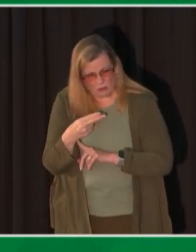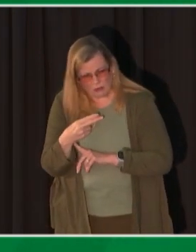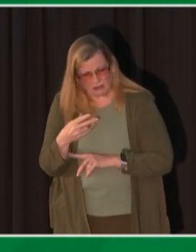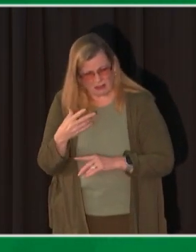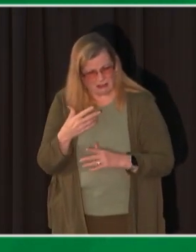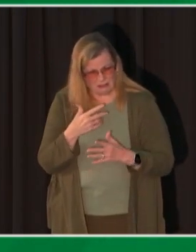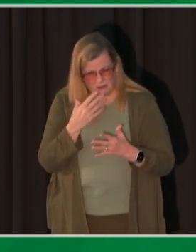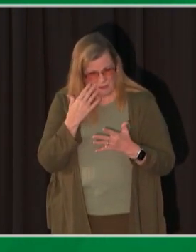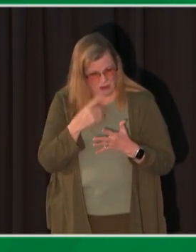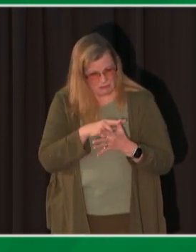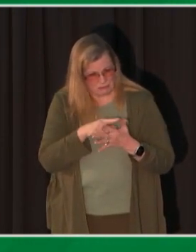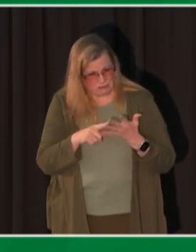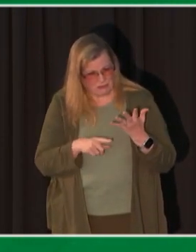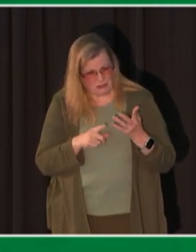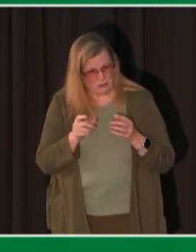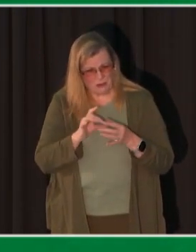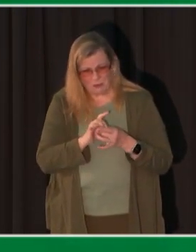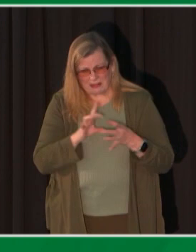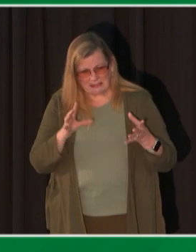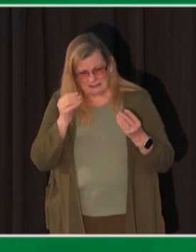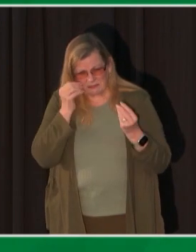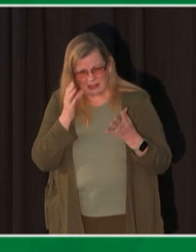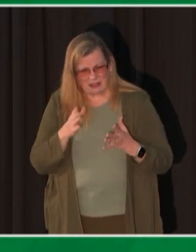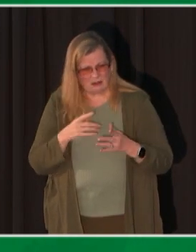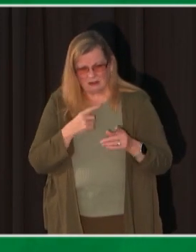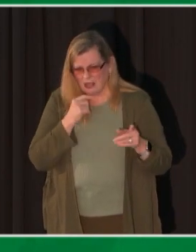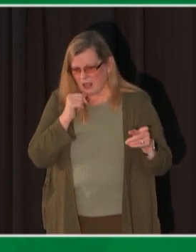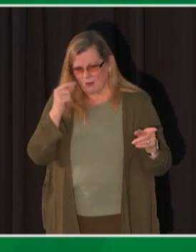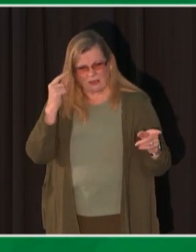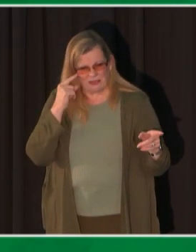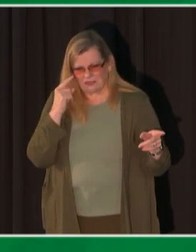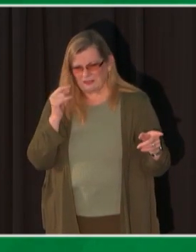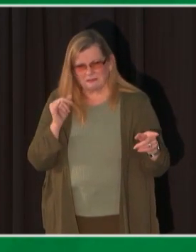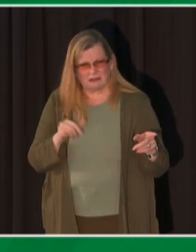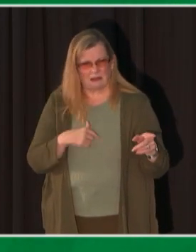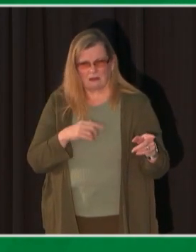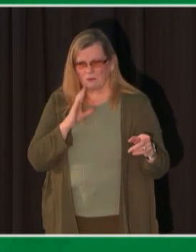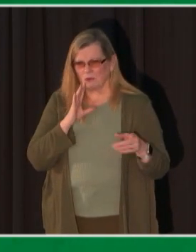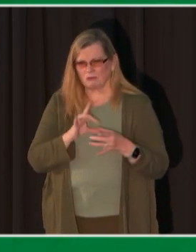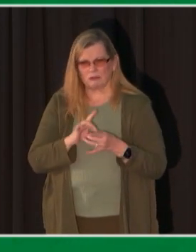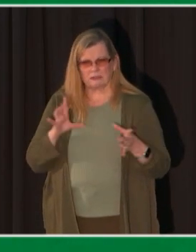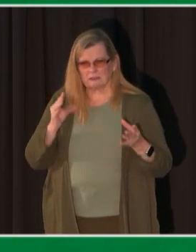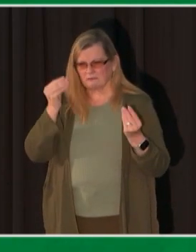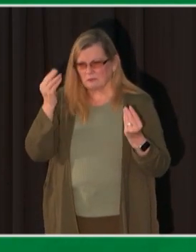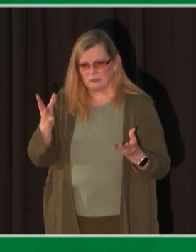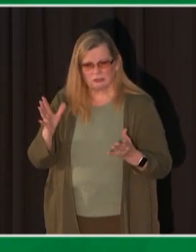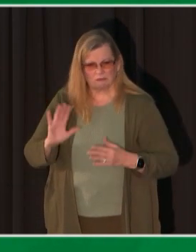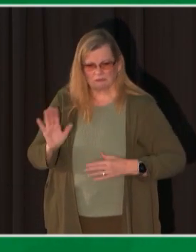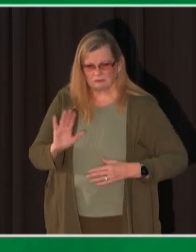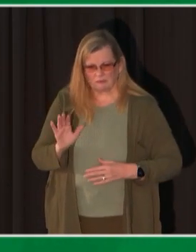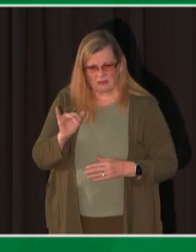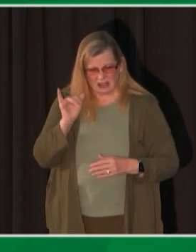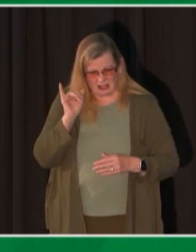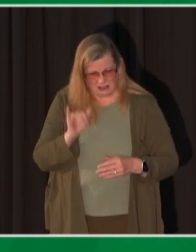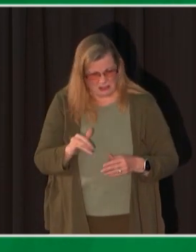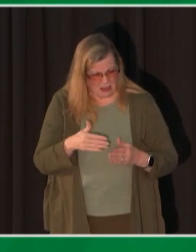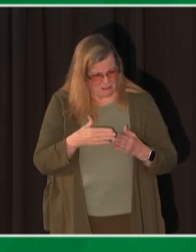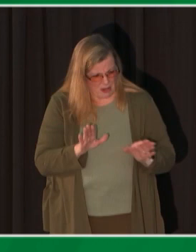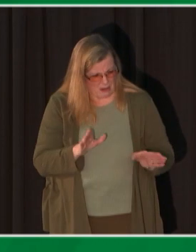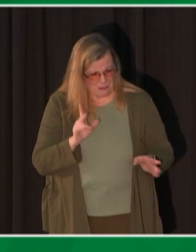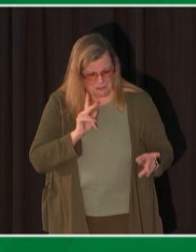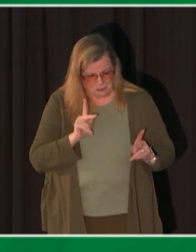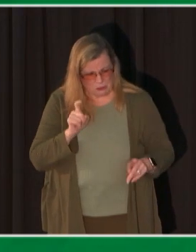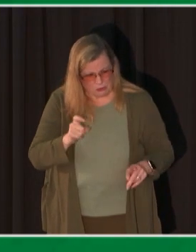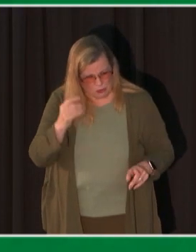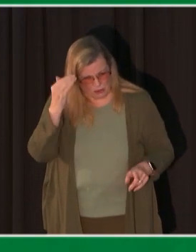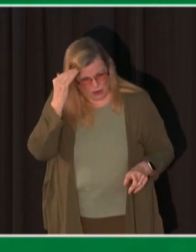those names, the locations? I don't believe we've released those. Do you think that that's something that the public has a right to know if a hotel in their neighborhood